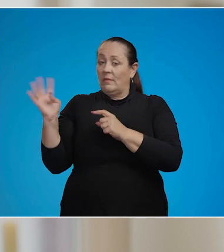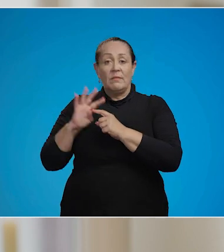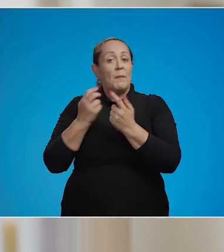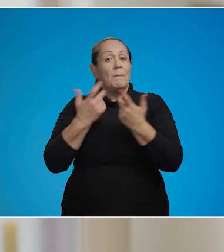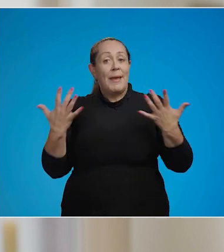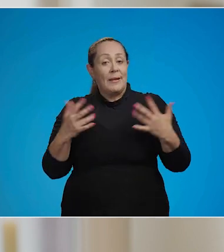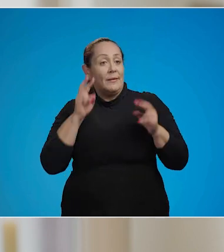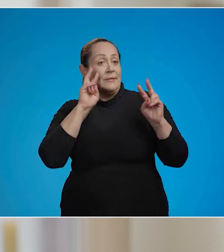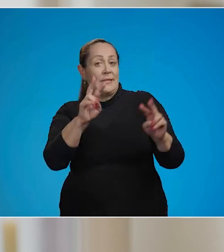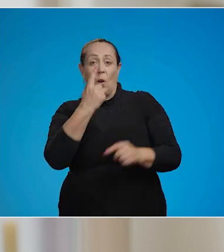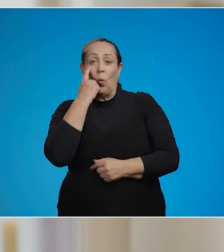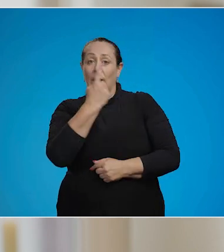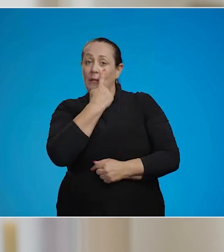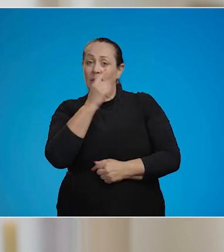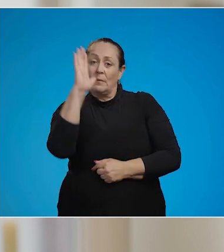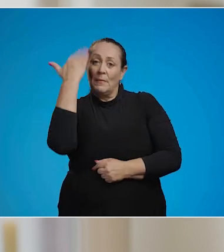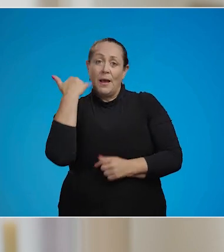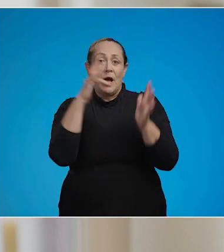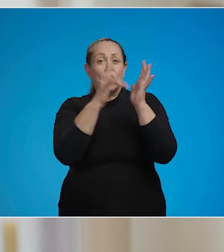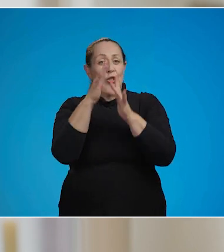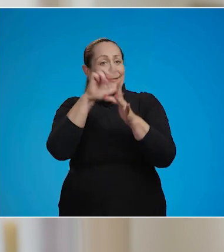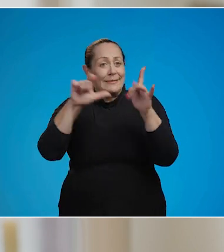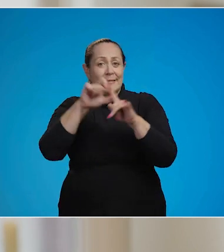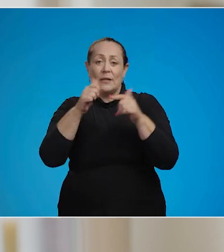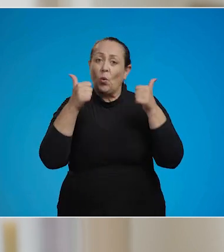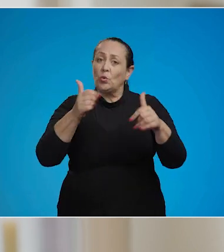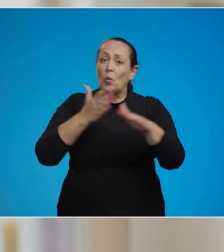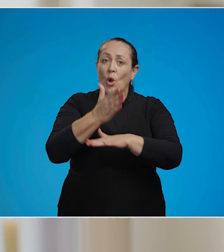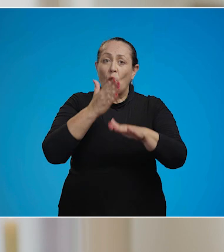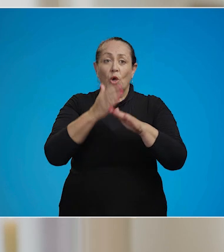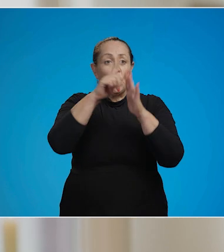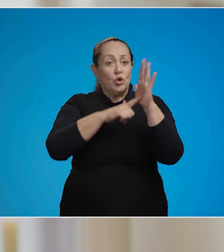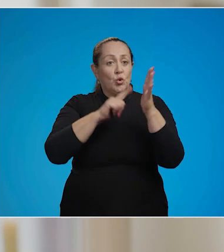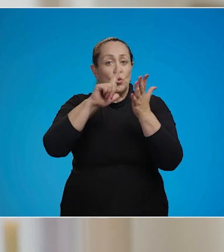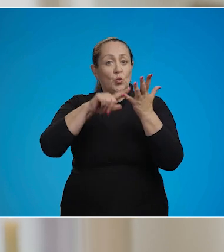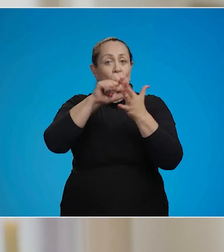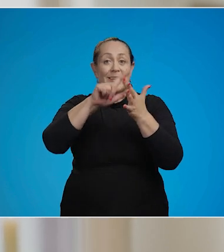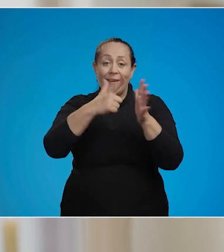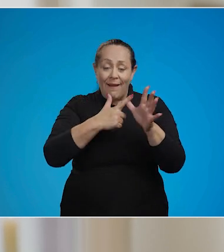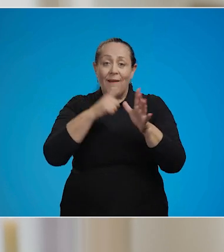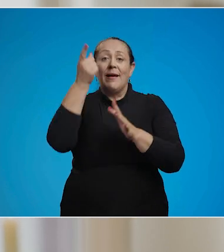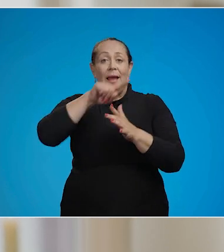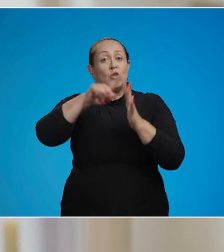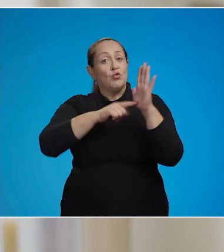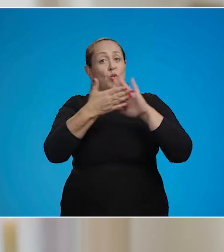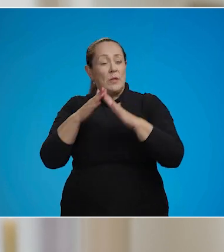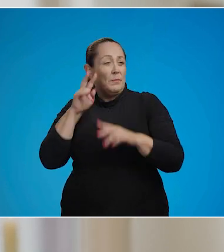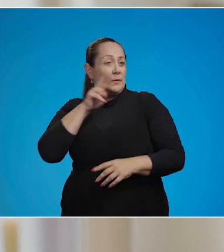those with me can witness to everything he did throughout the countryside of Judea and in Jerusalem